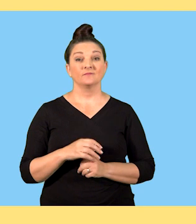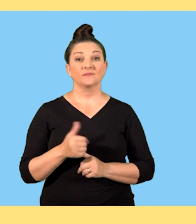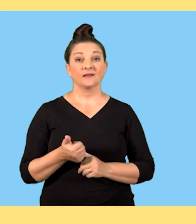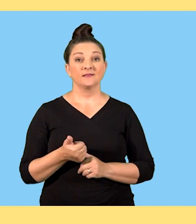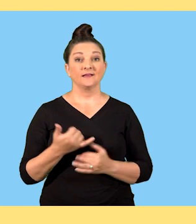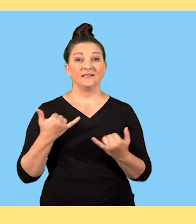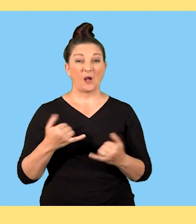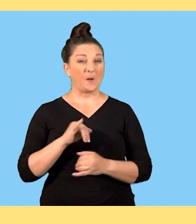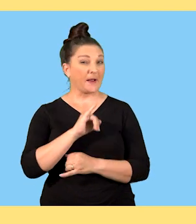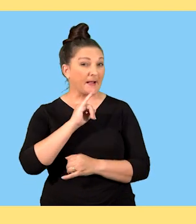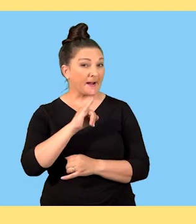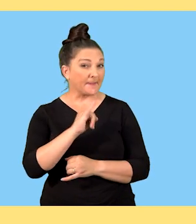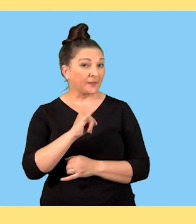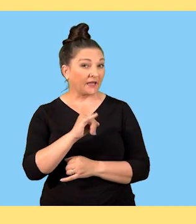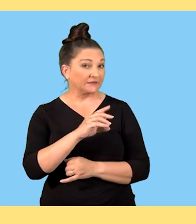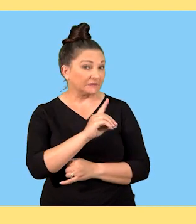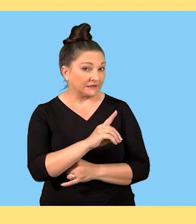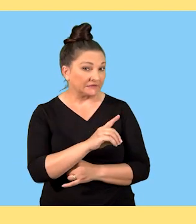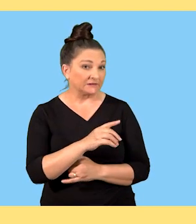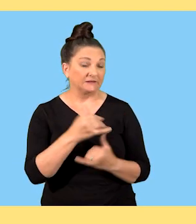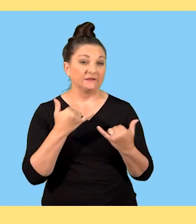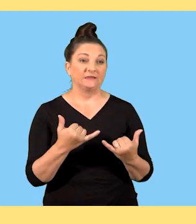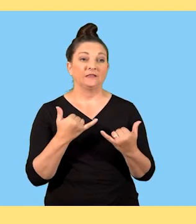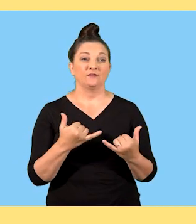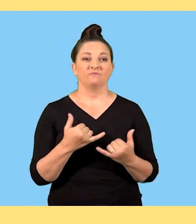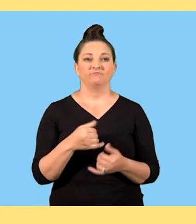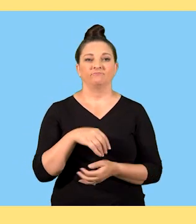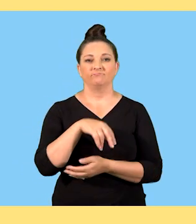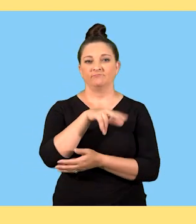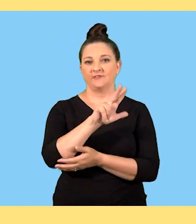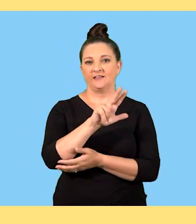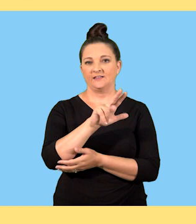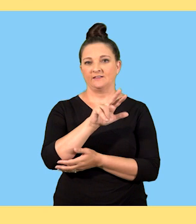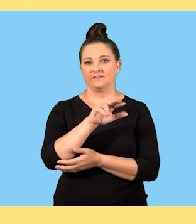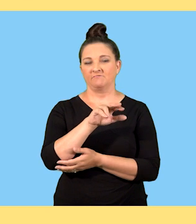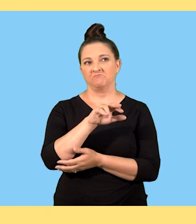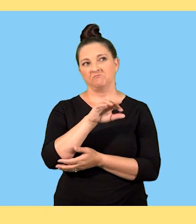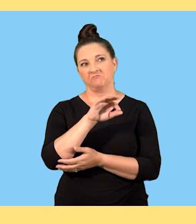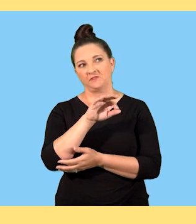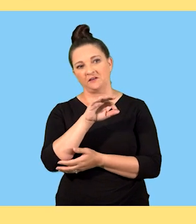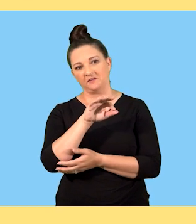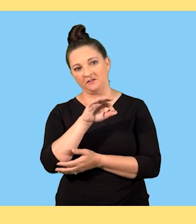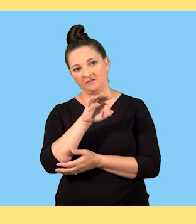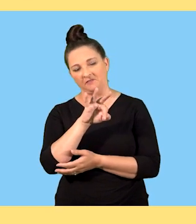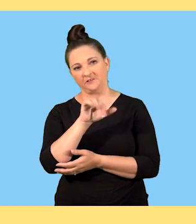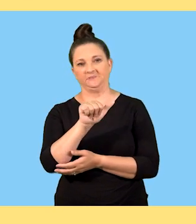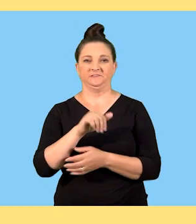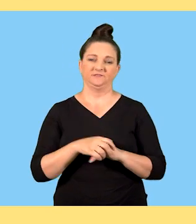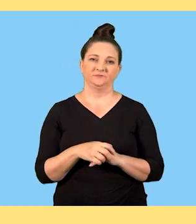4,691. Then our bad debts in the list of balances were